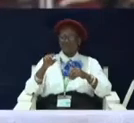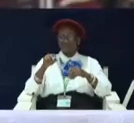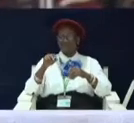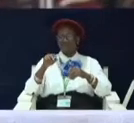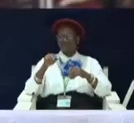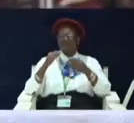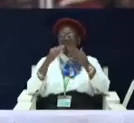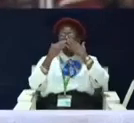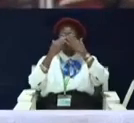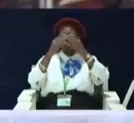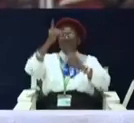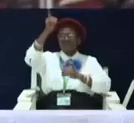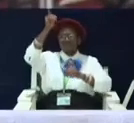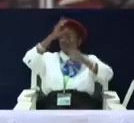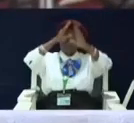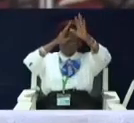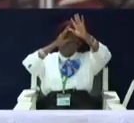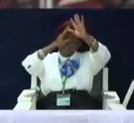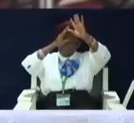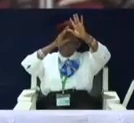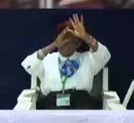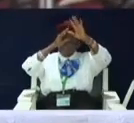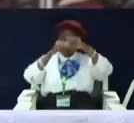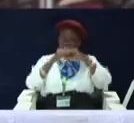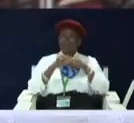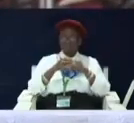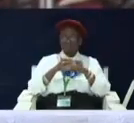thank you, Father.